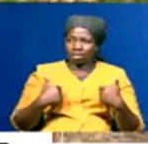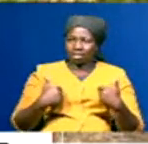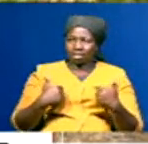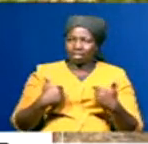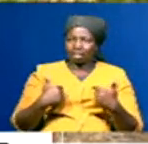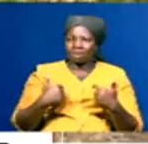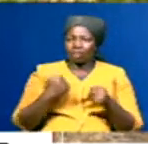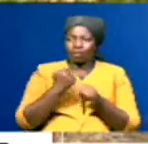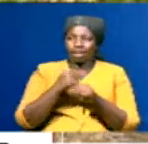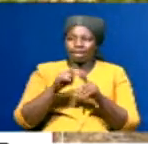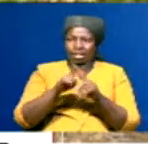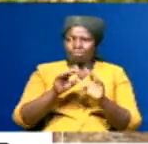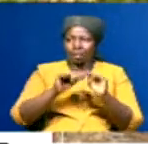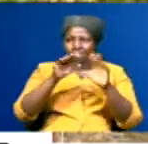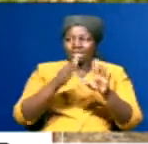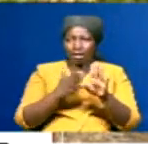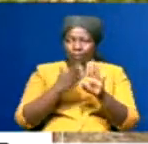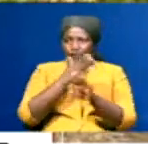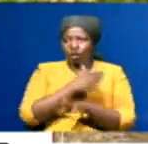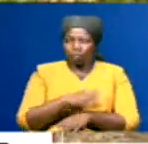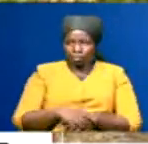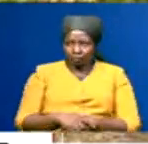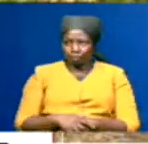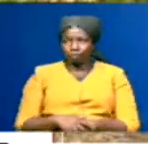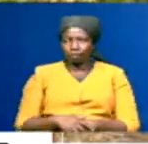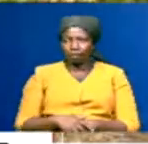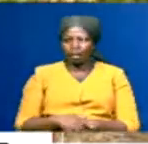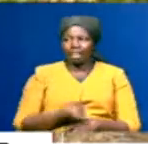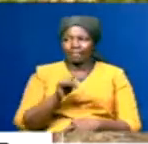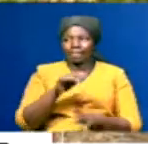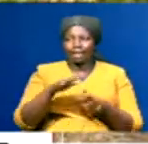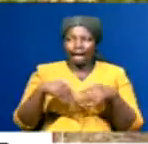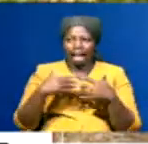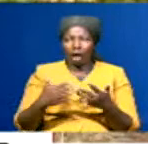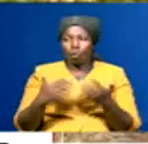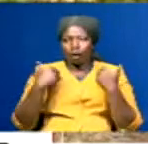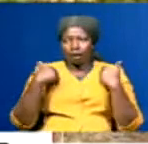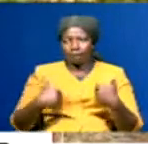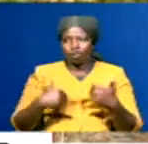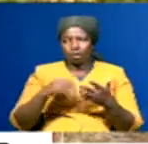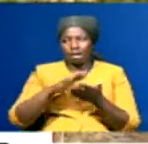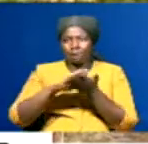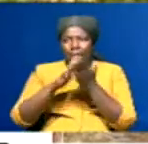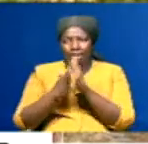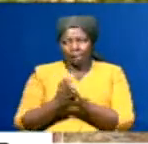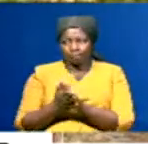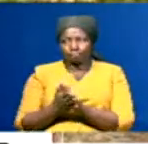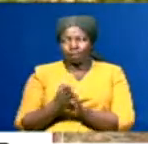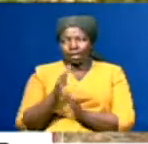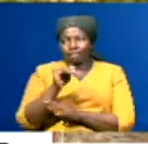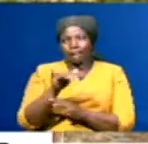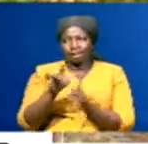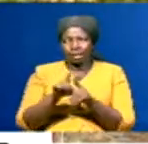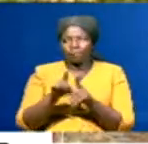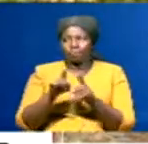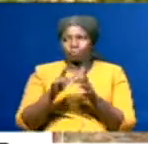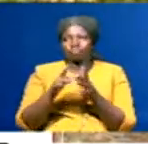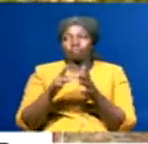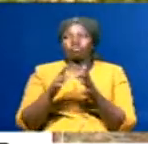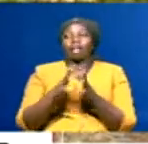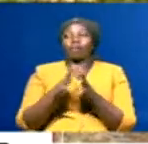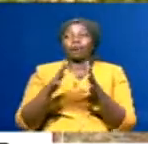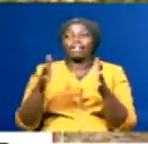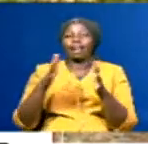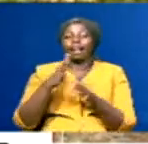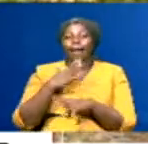before. So that's how I became that, and I widened my outlook